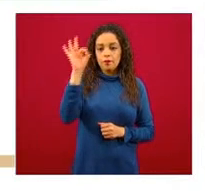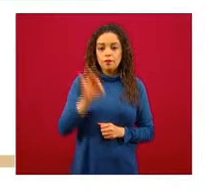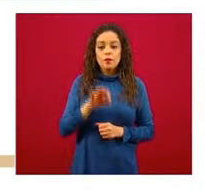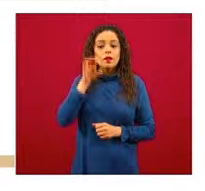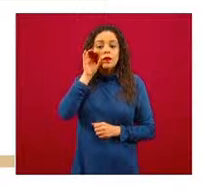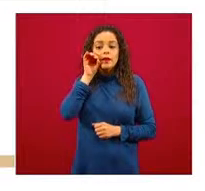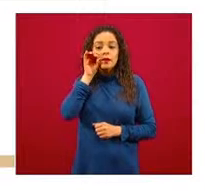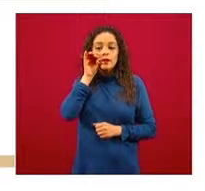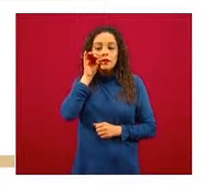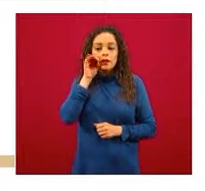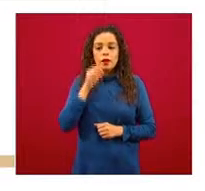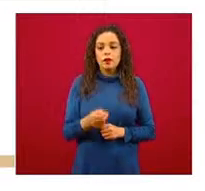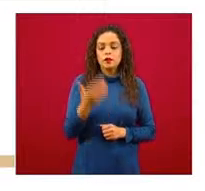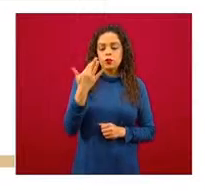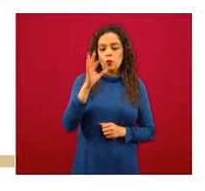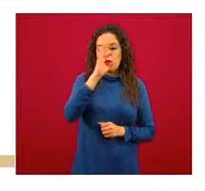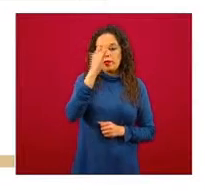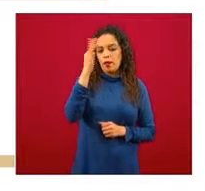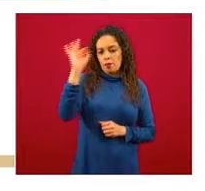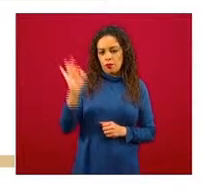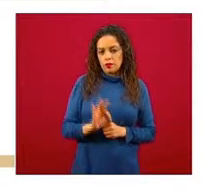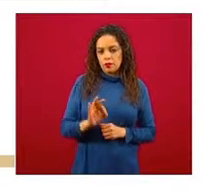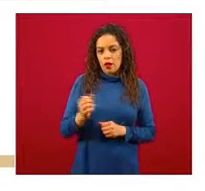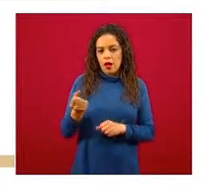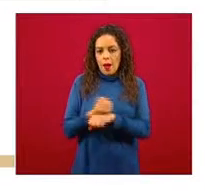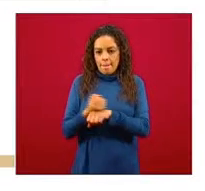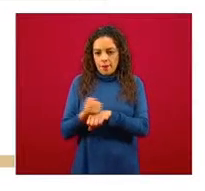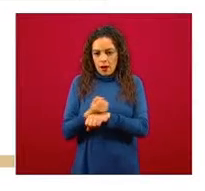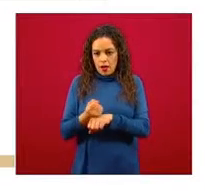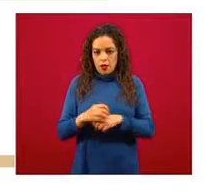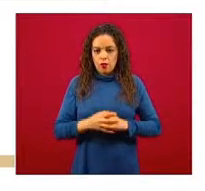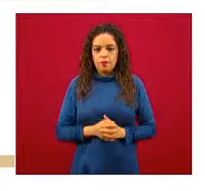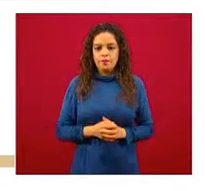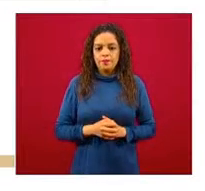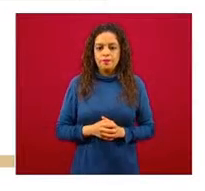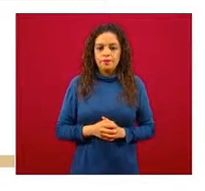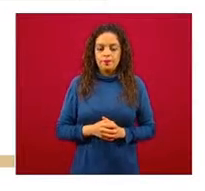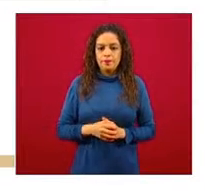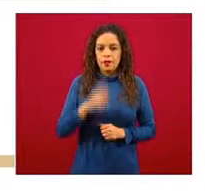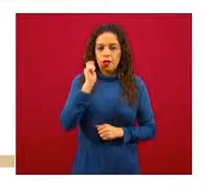they're still closed. Churches, they're still closed.